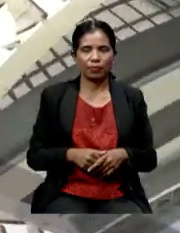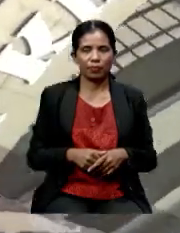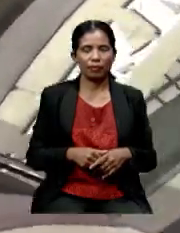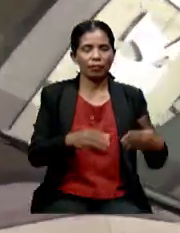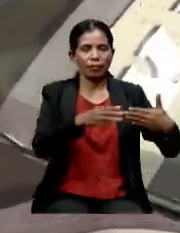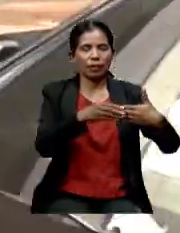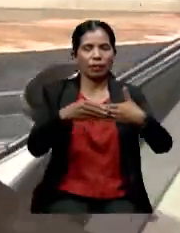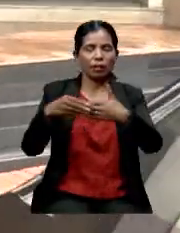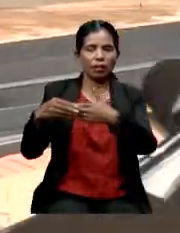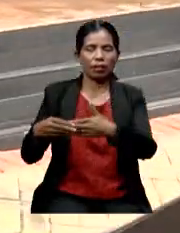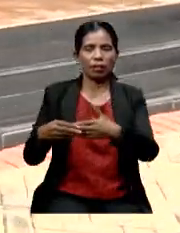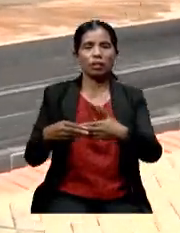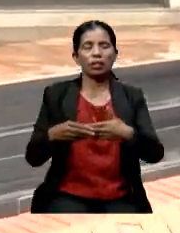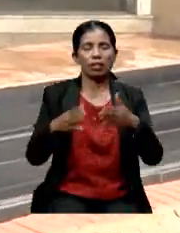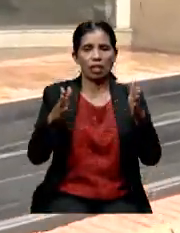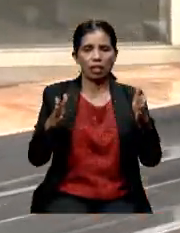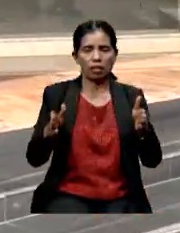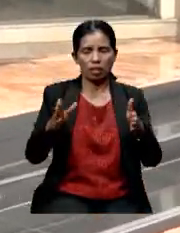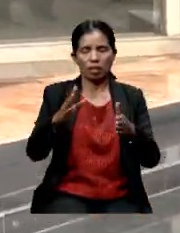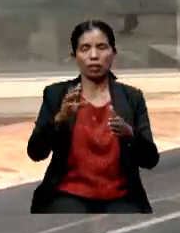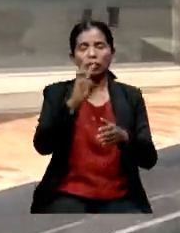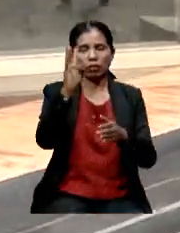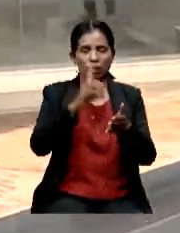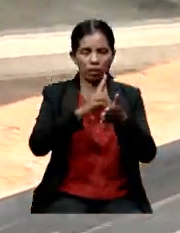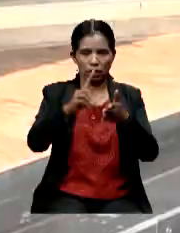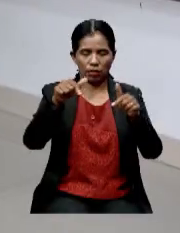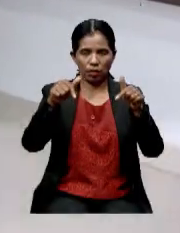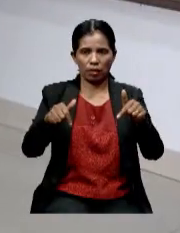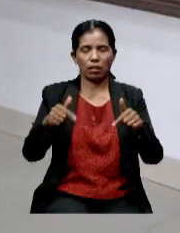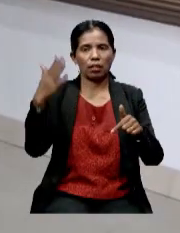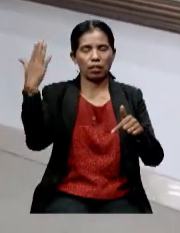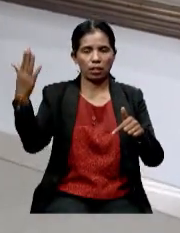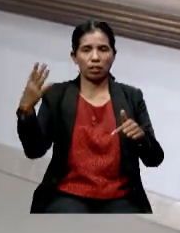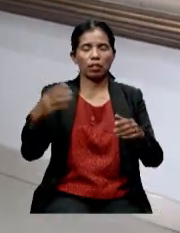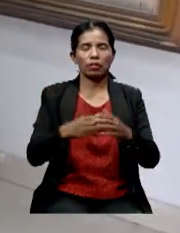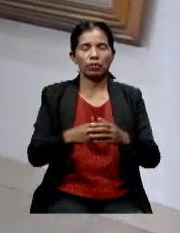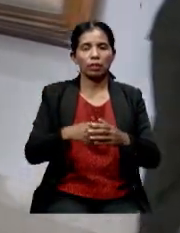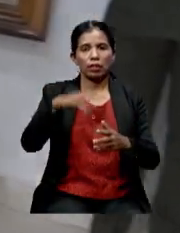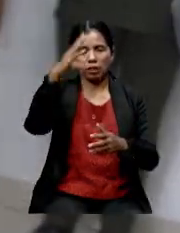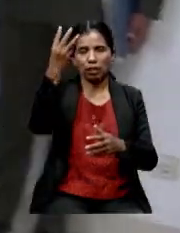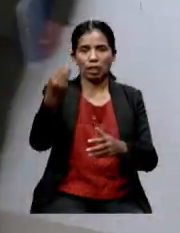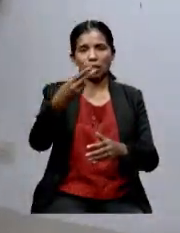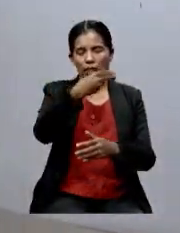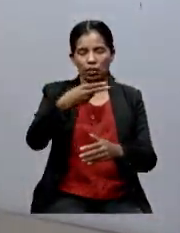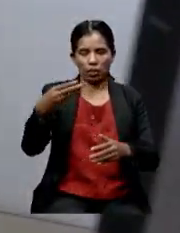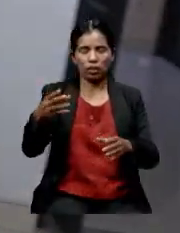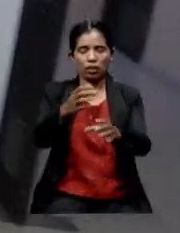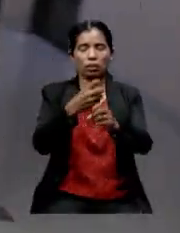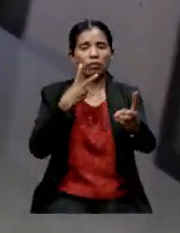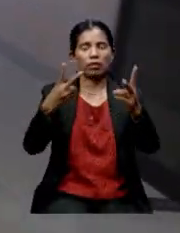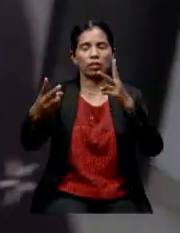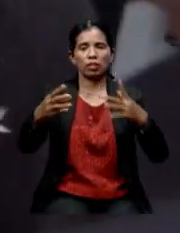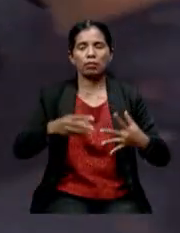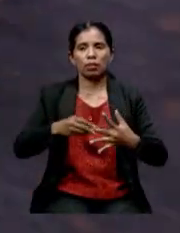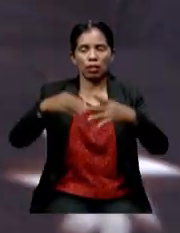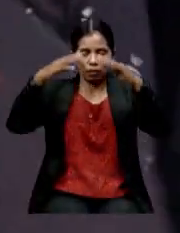Líder Centro Muhammadiyah, quarta semana ne ia Quartel Geral Muhammadiyah, capital Jakarta, Indonésia, simu visita oficial